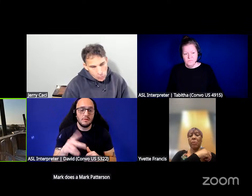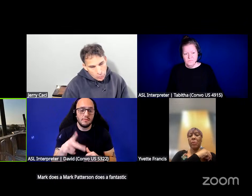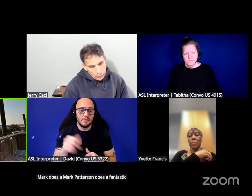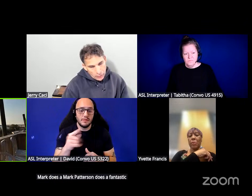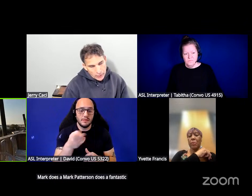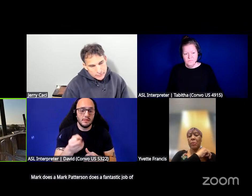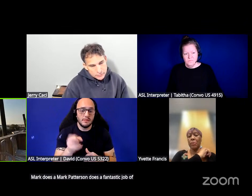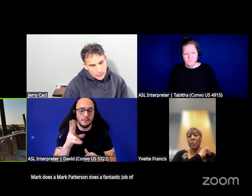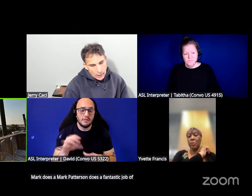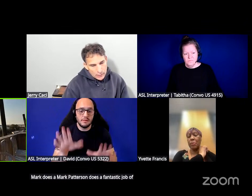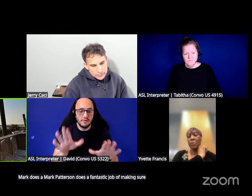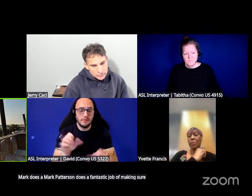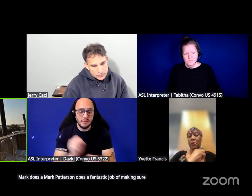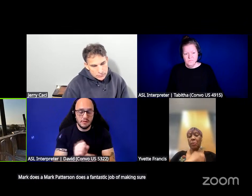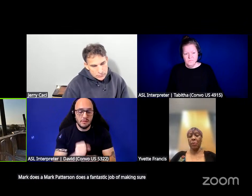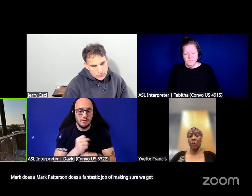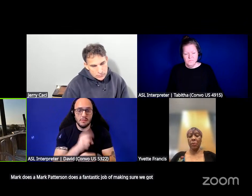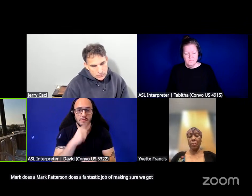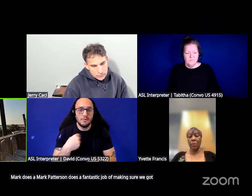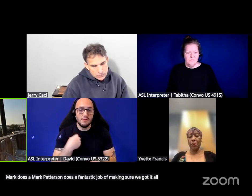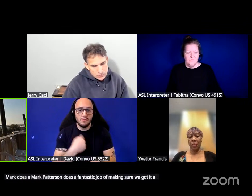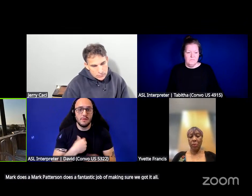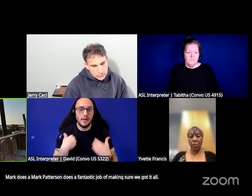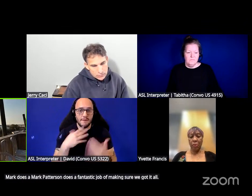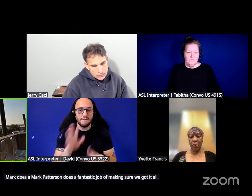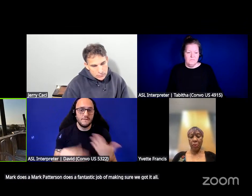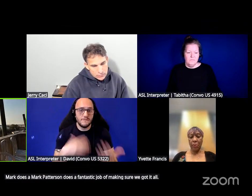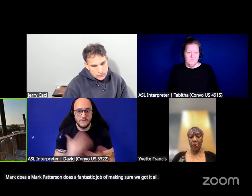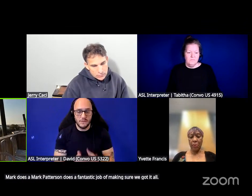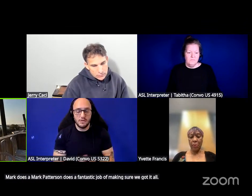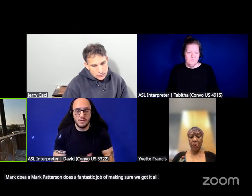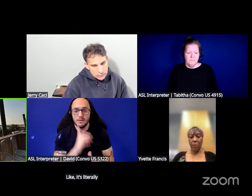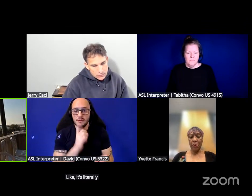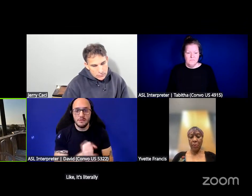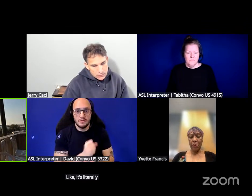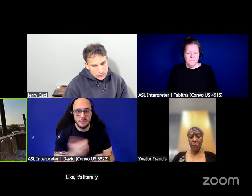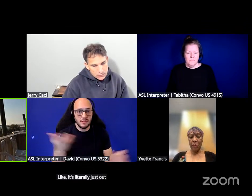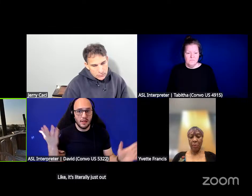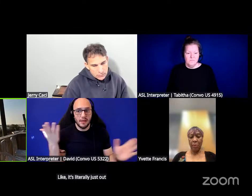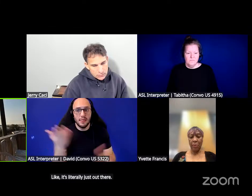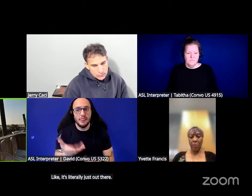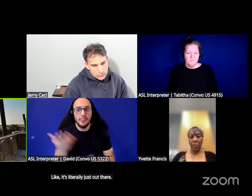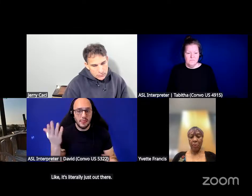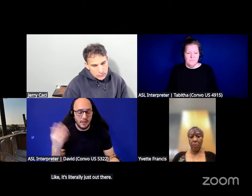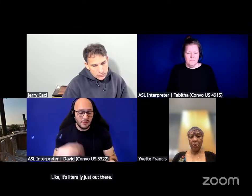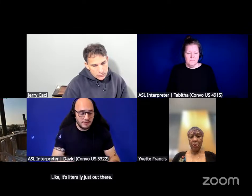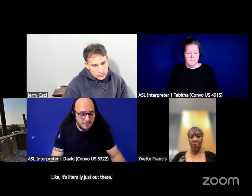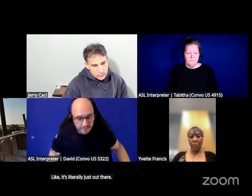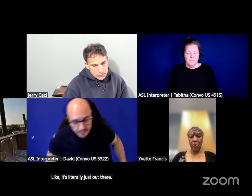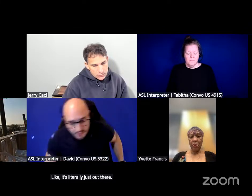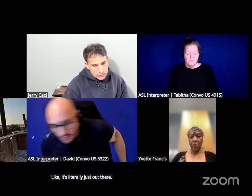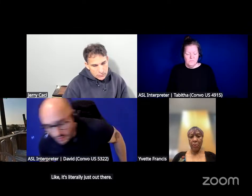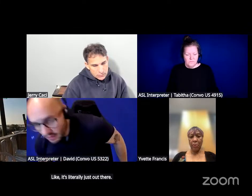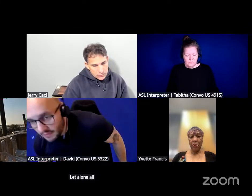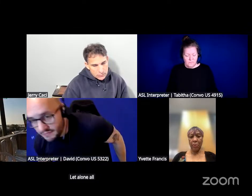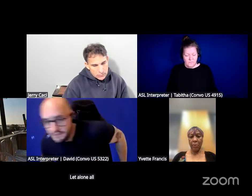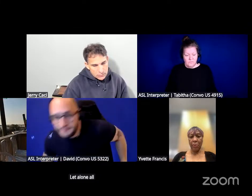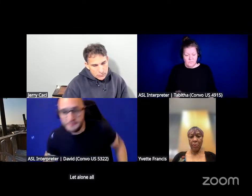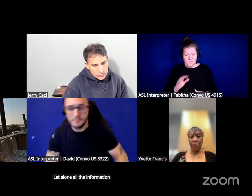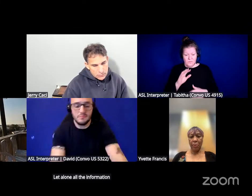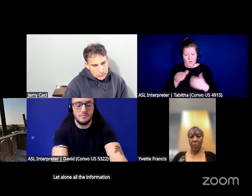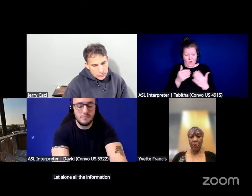job of making sure we got it all. Like it's literally just out there. Let alone all the